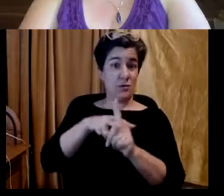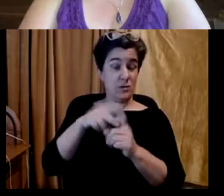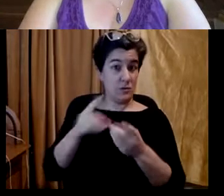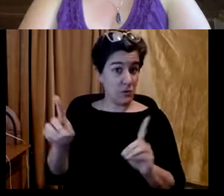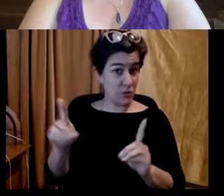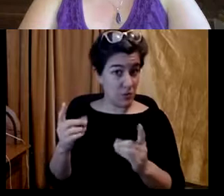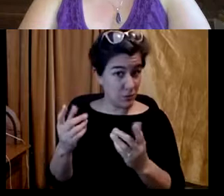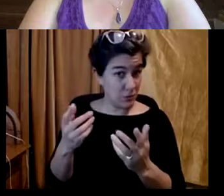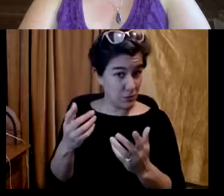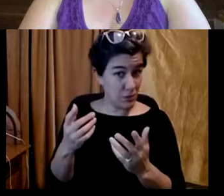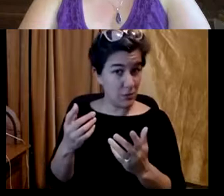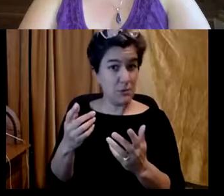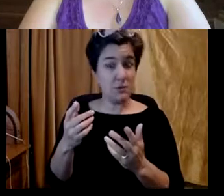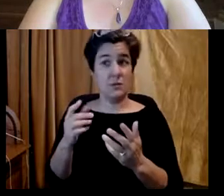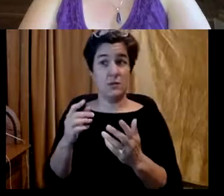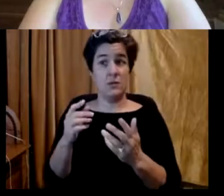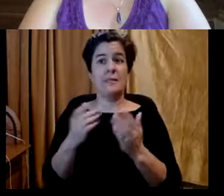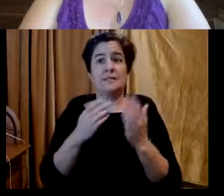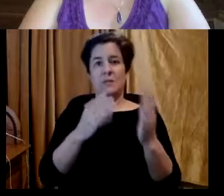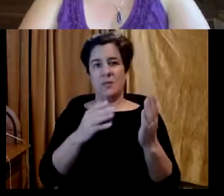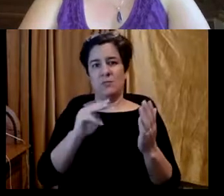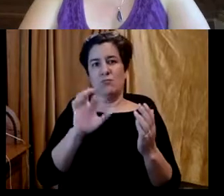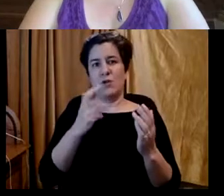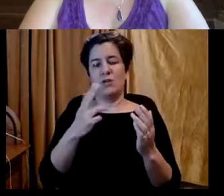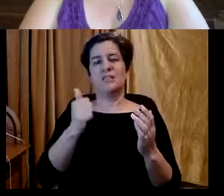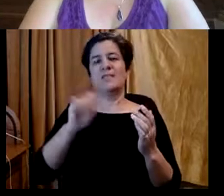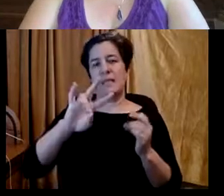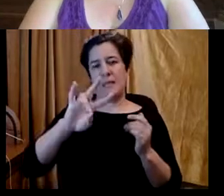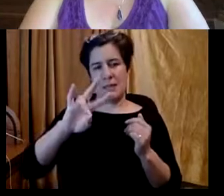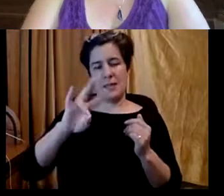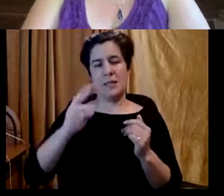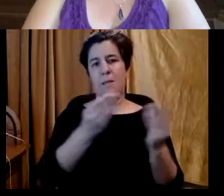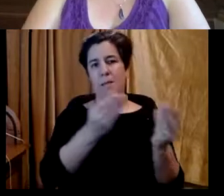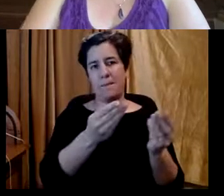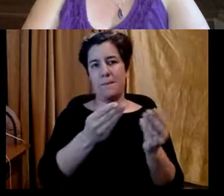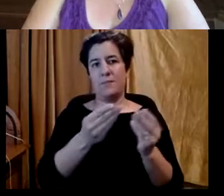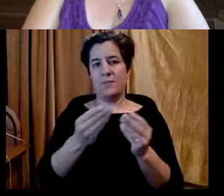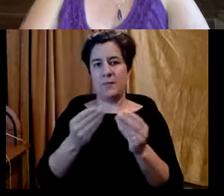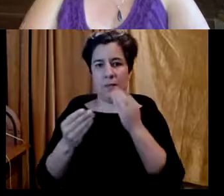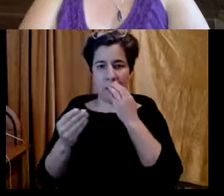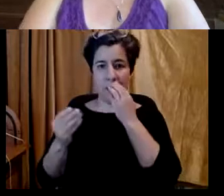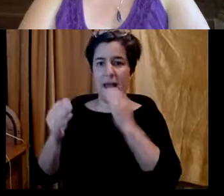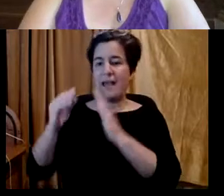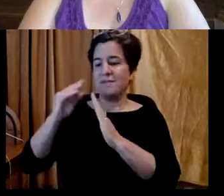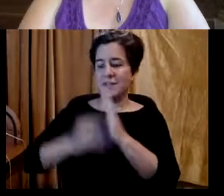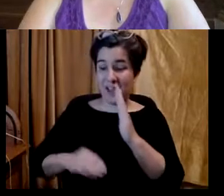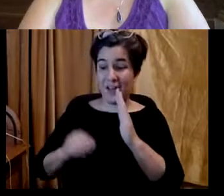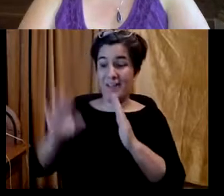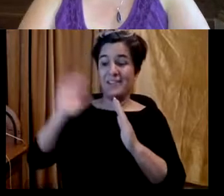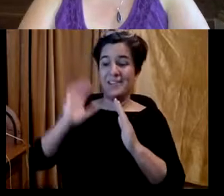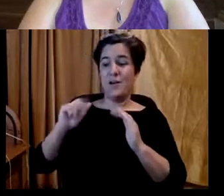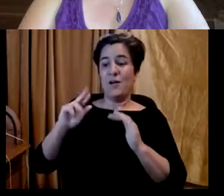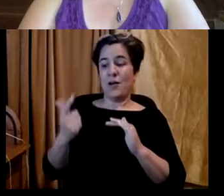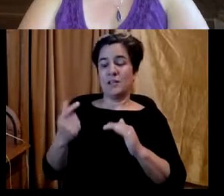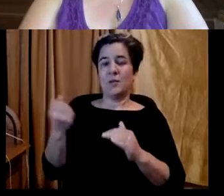I submitted the paperwork on March 17th. Okay, great. And I've had them filled out since August, so that was a big